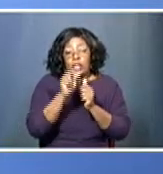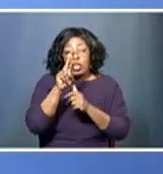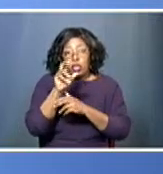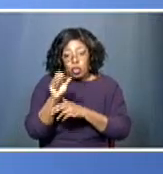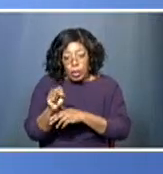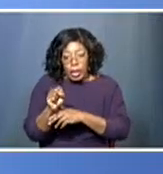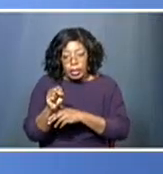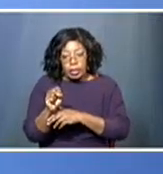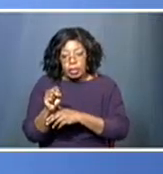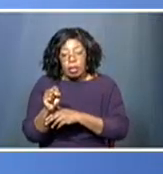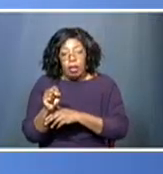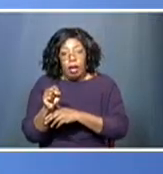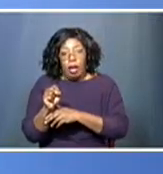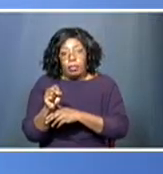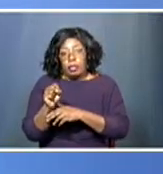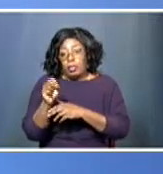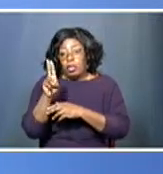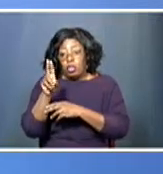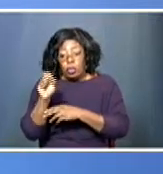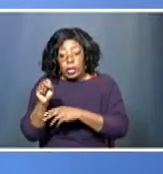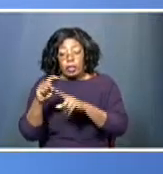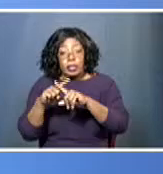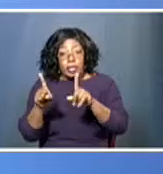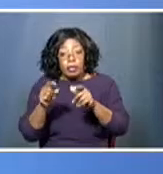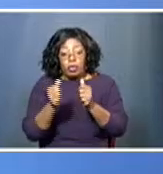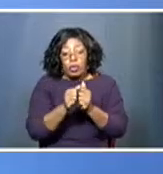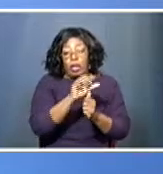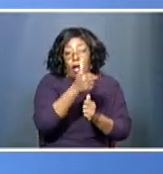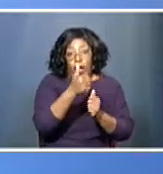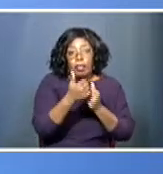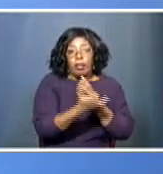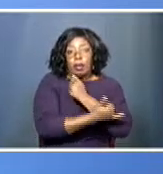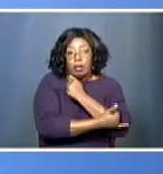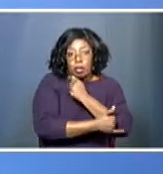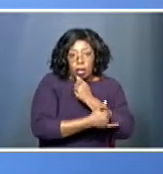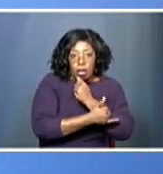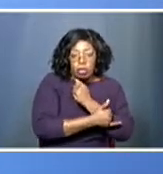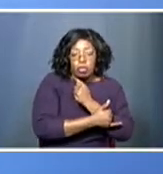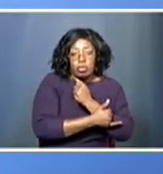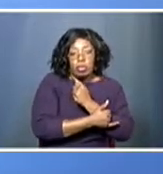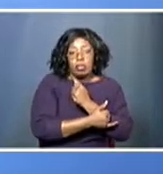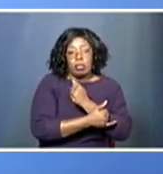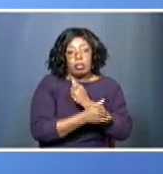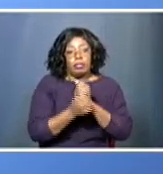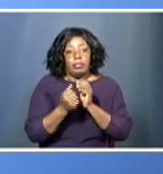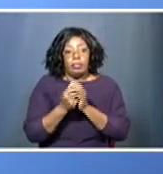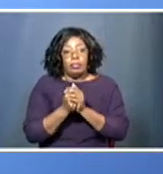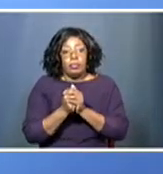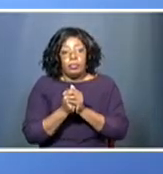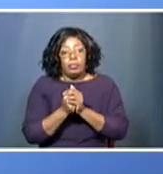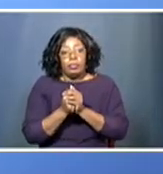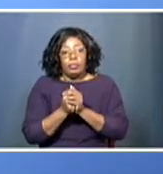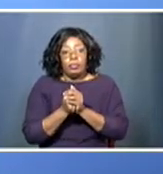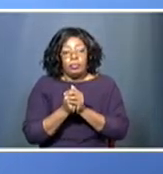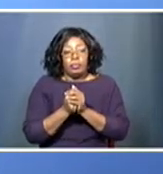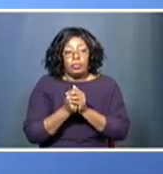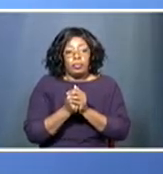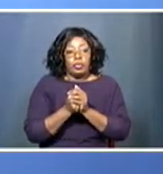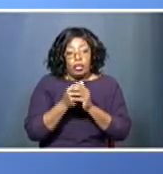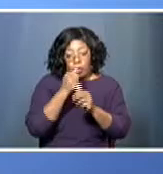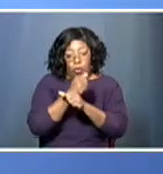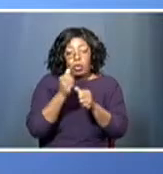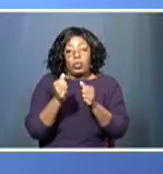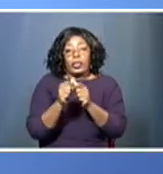than treaties with other countries. And so on the diplomatic level, we'll certainly have to engage those countries as we proceed